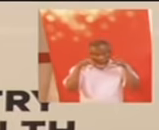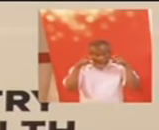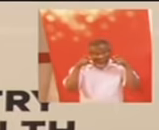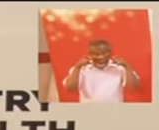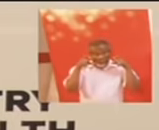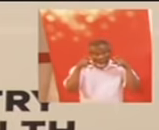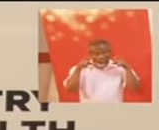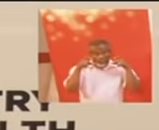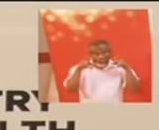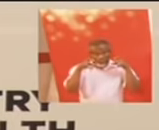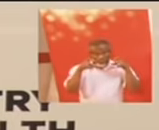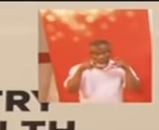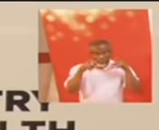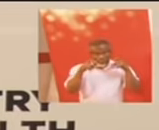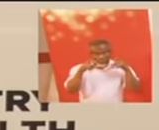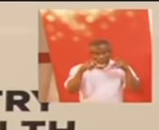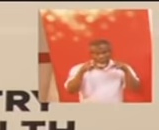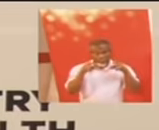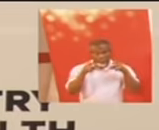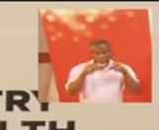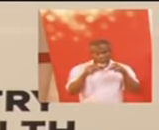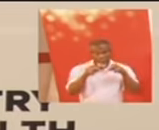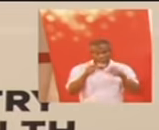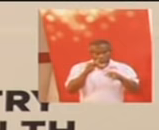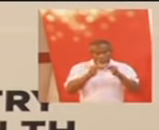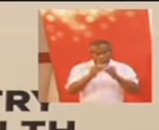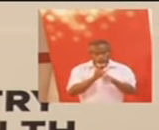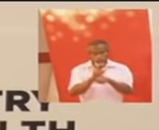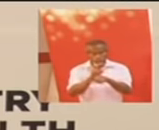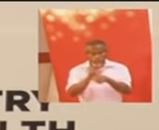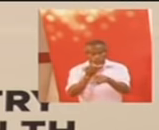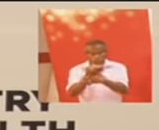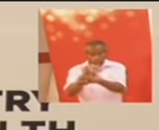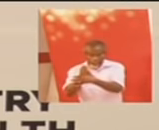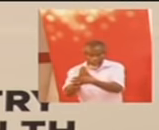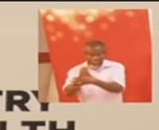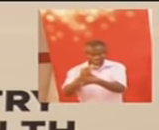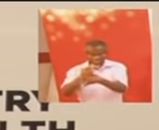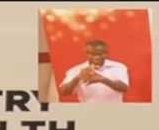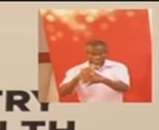We expect that sanitization before and after occurs, as well